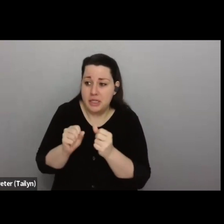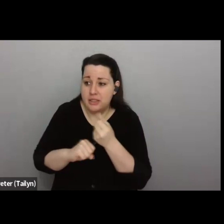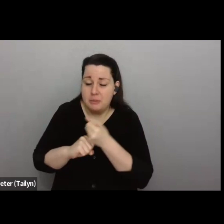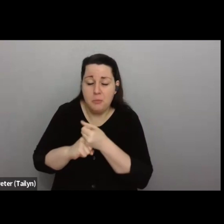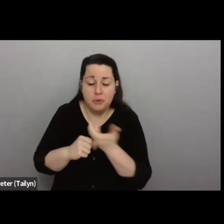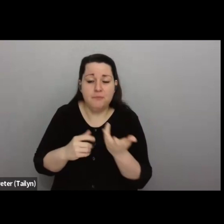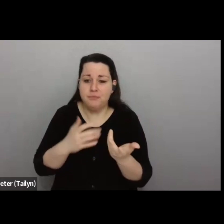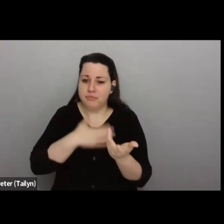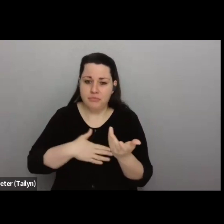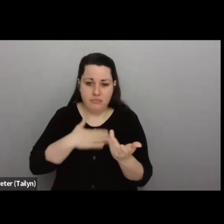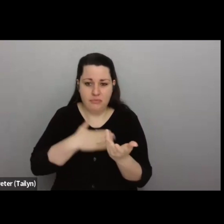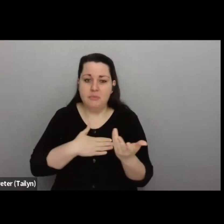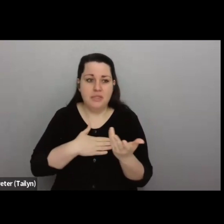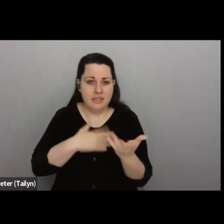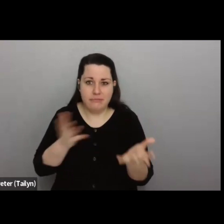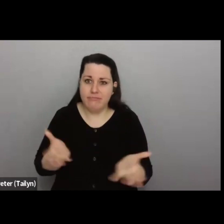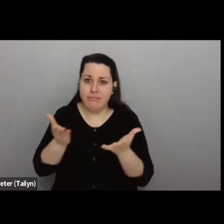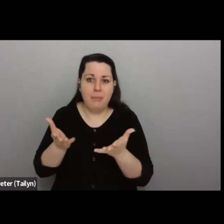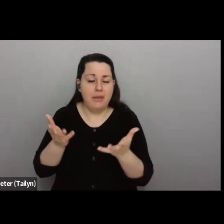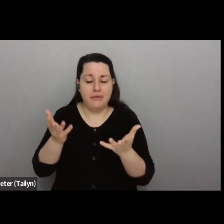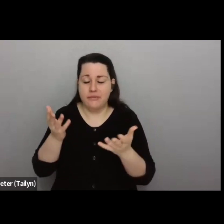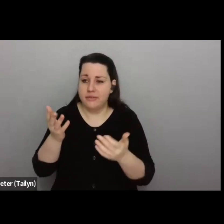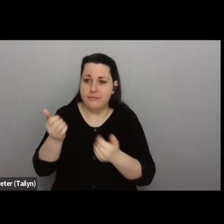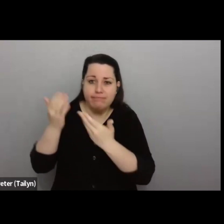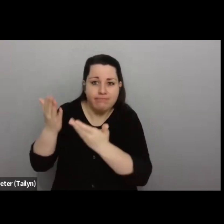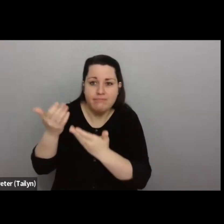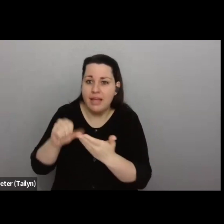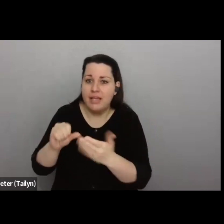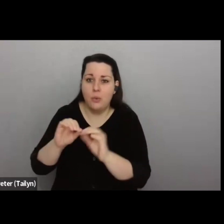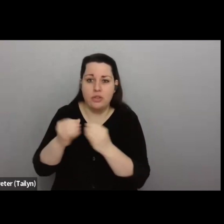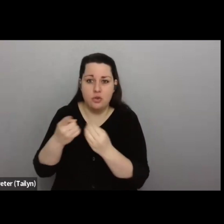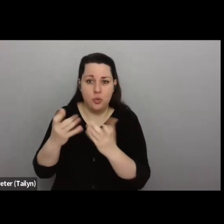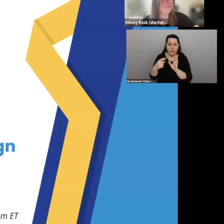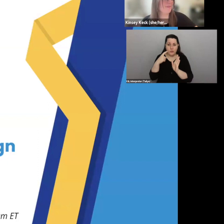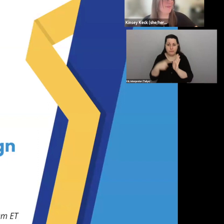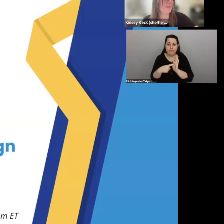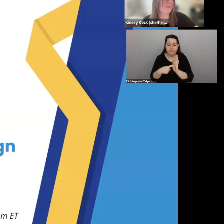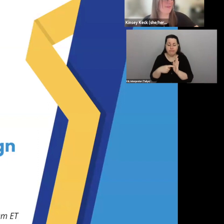share and uplift in the chat any organizations that you would like to highlight.